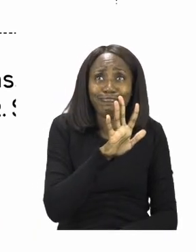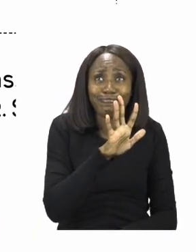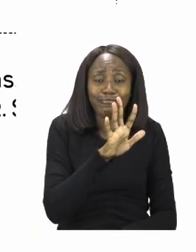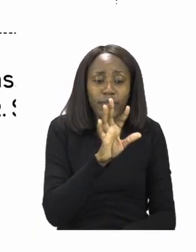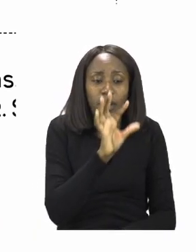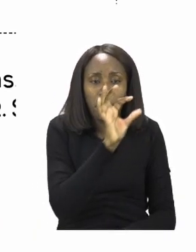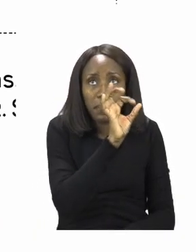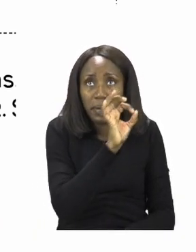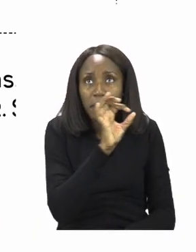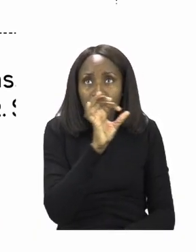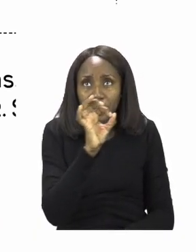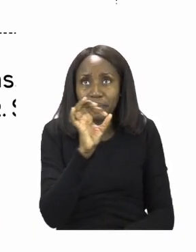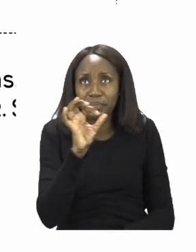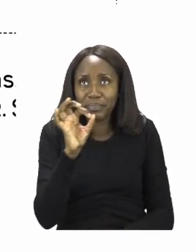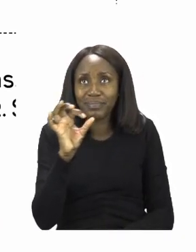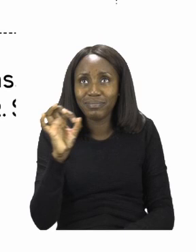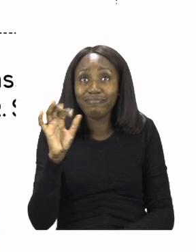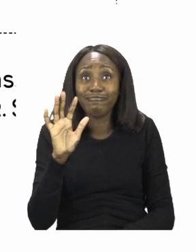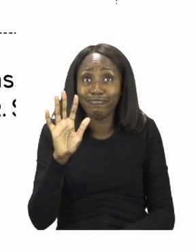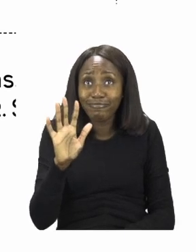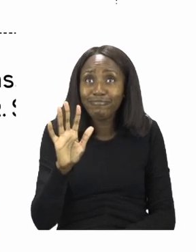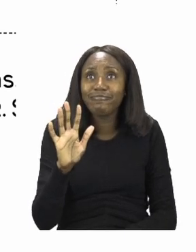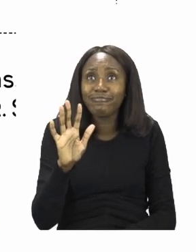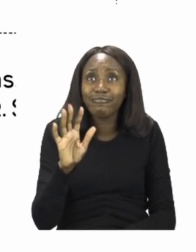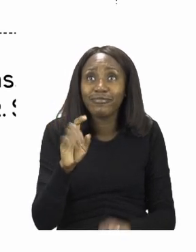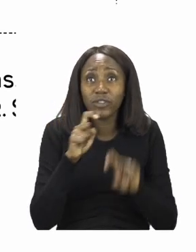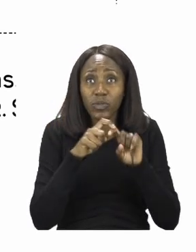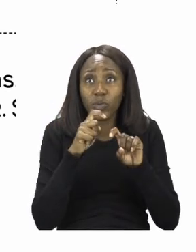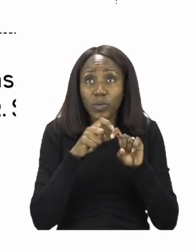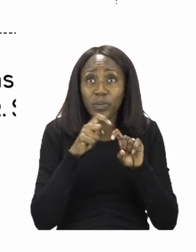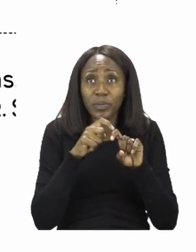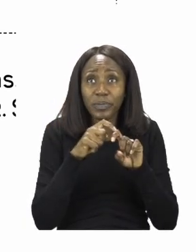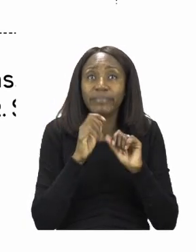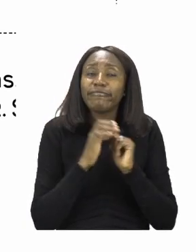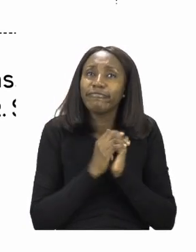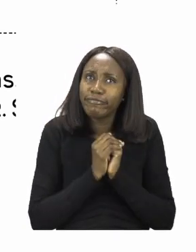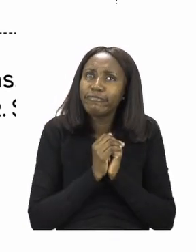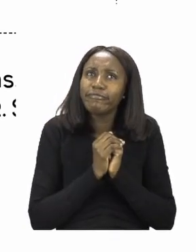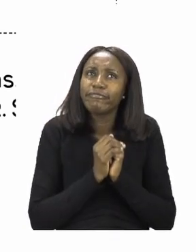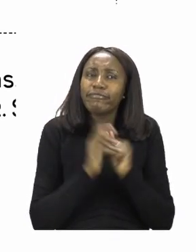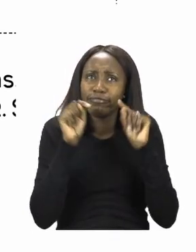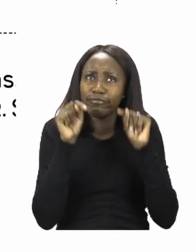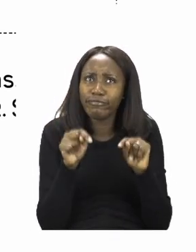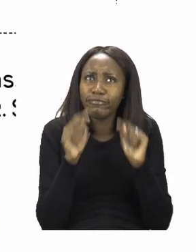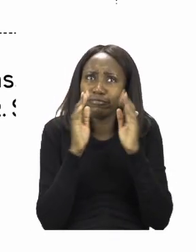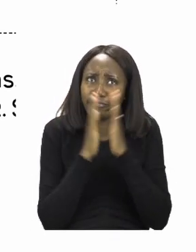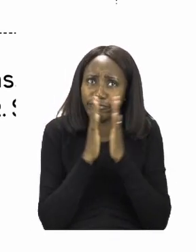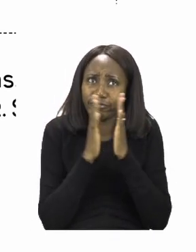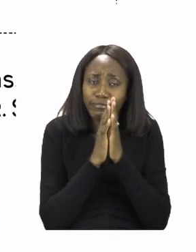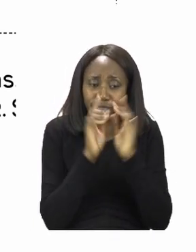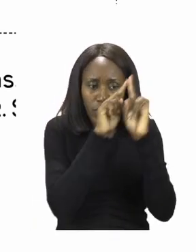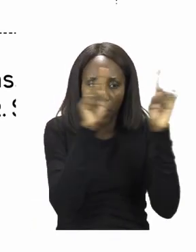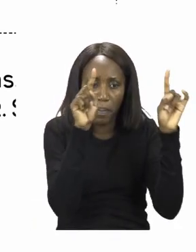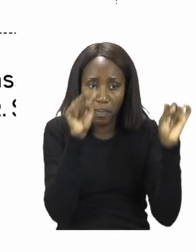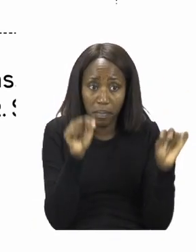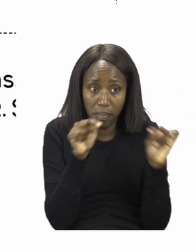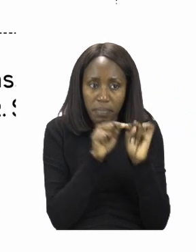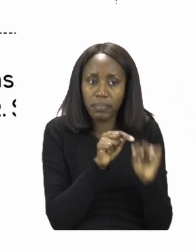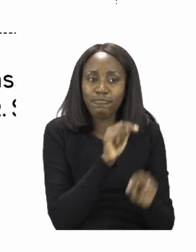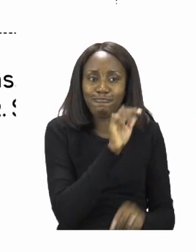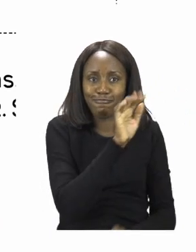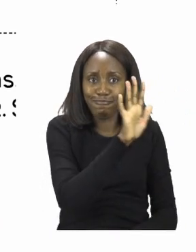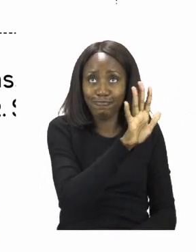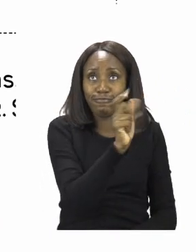coins. In the first box that you can see, I'd like you to please write the number